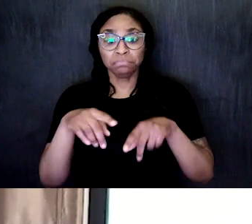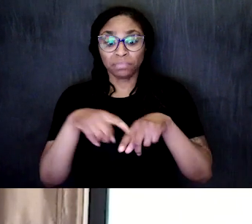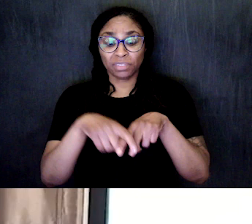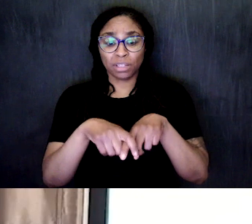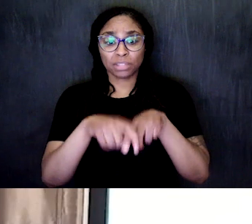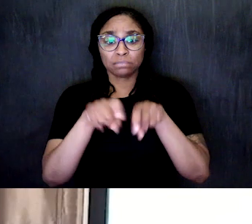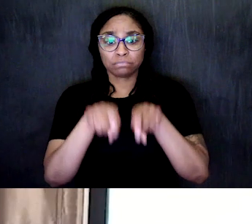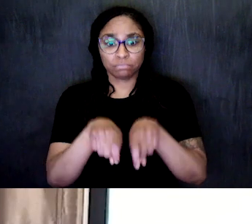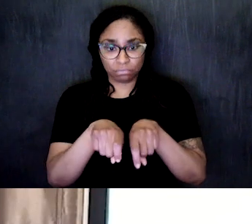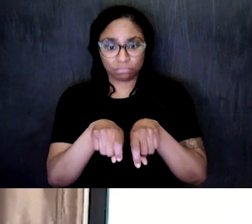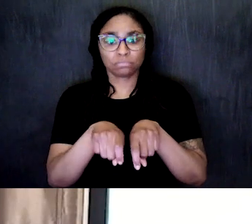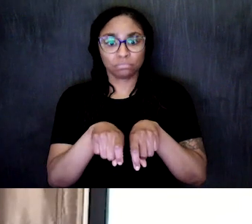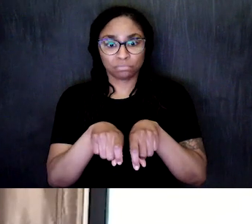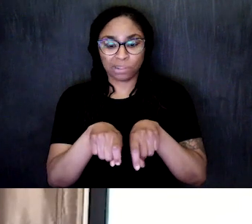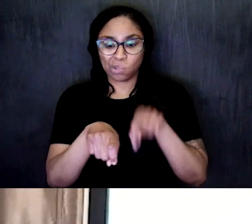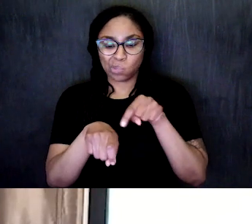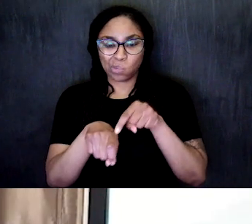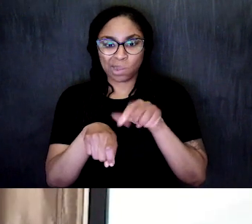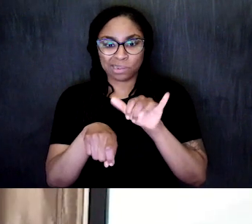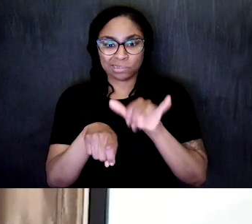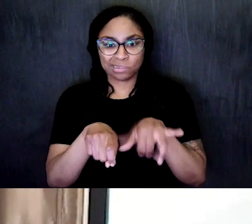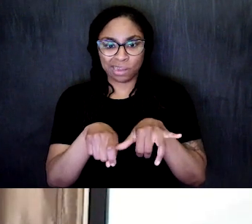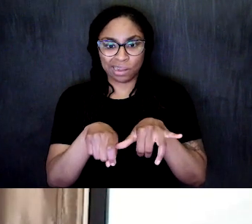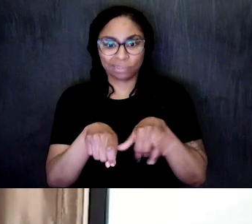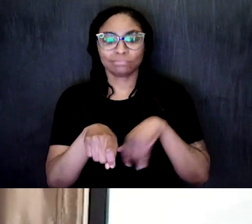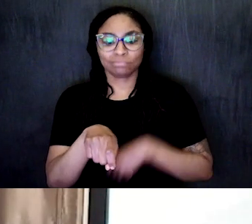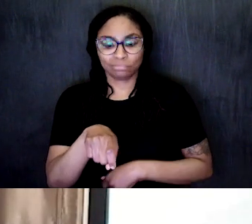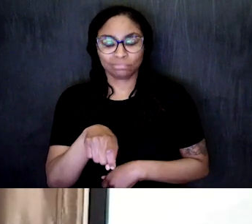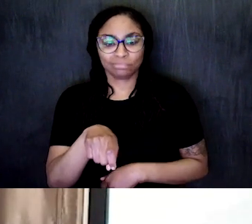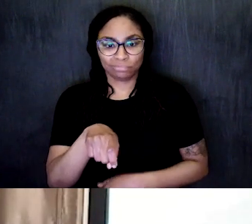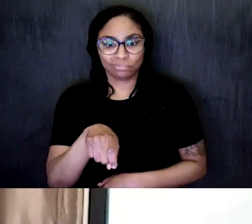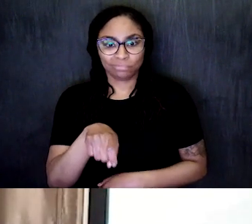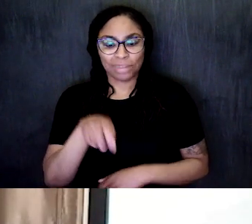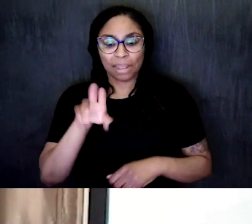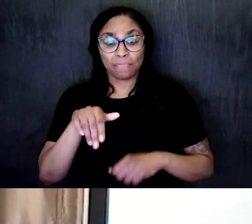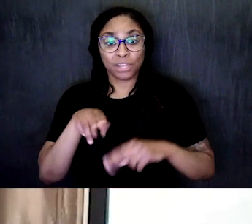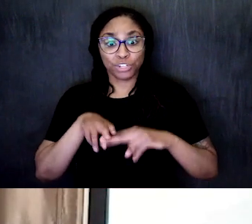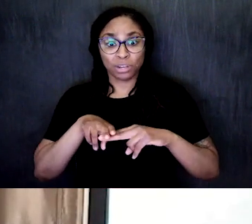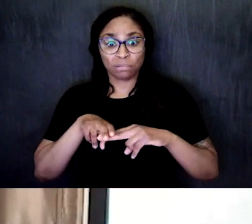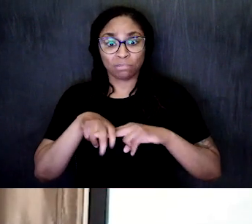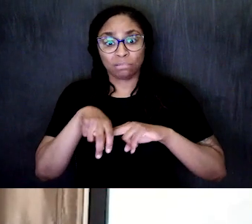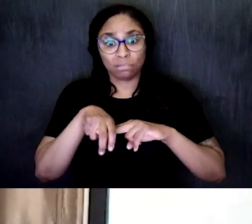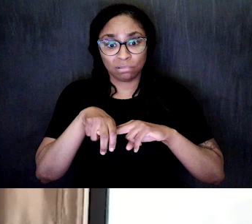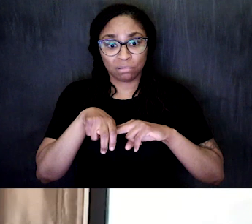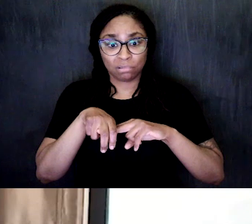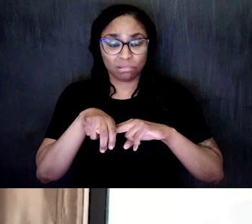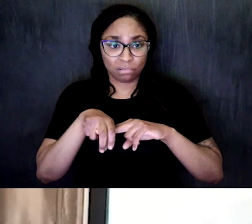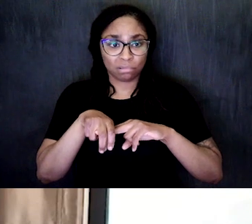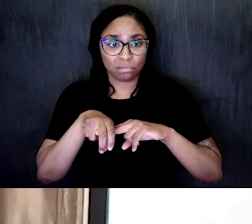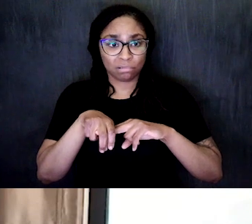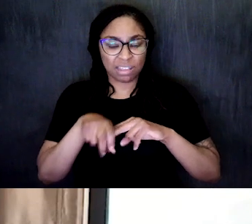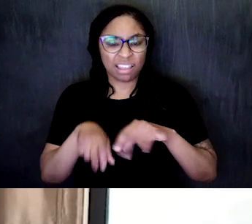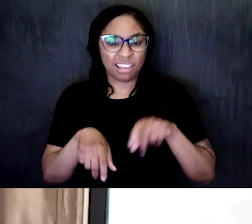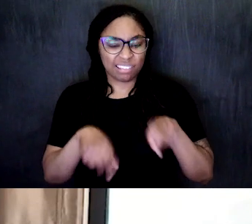Uncross the legs. Keep your right leg where it is. Scoot forward on your chair. And you can have your left leg